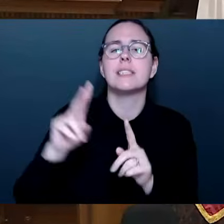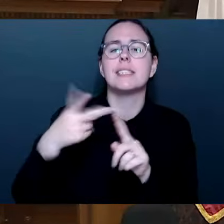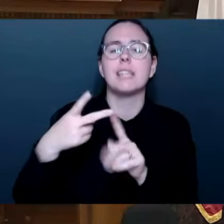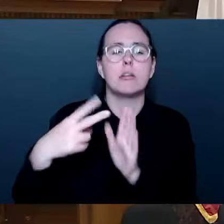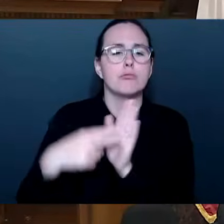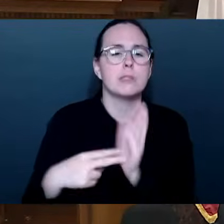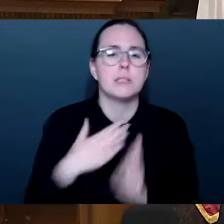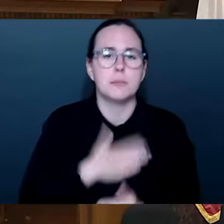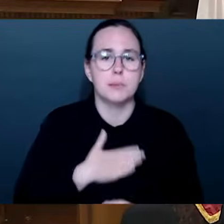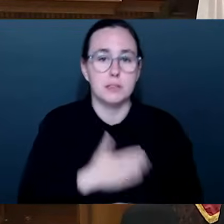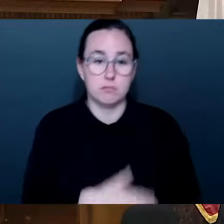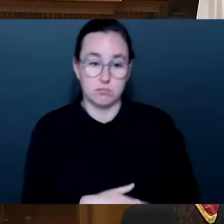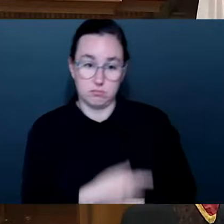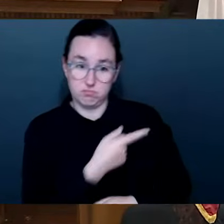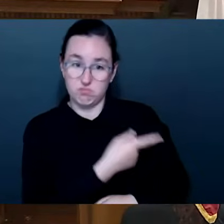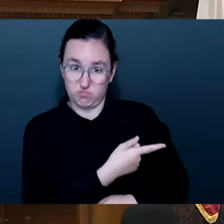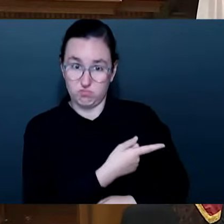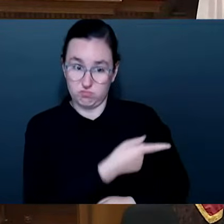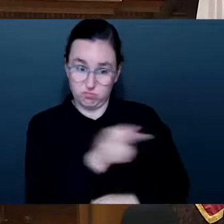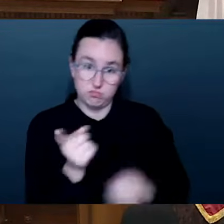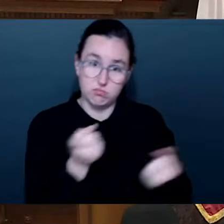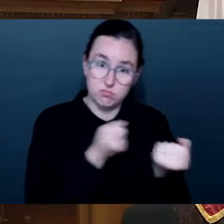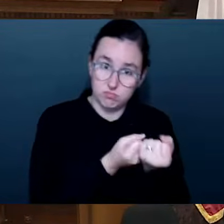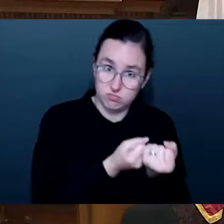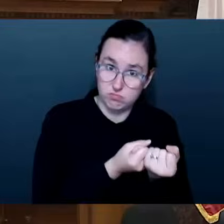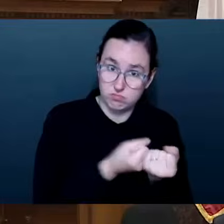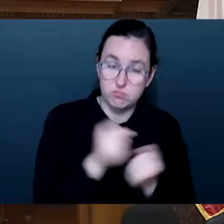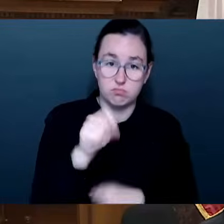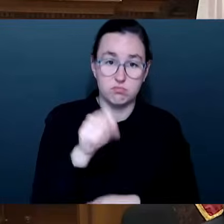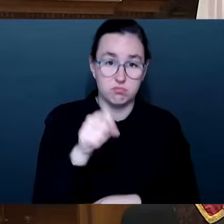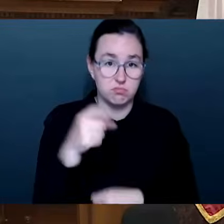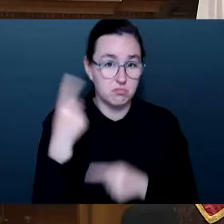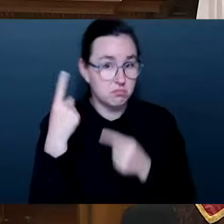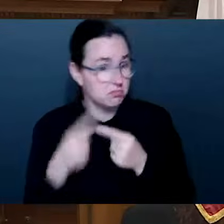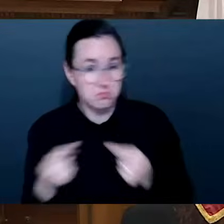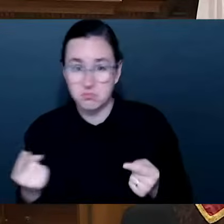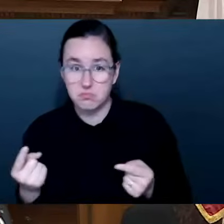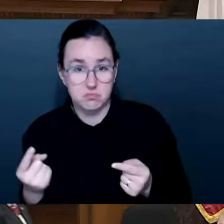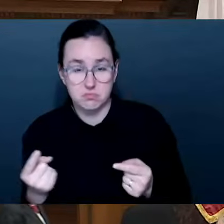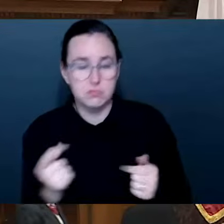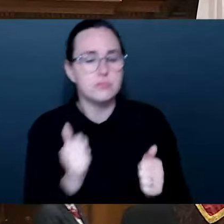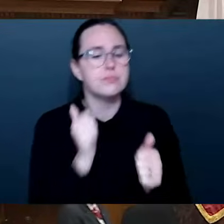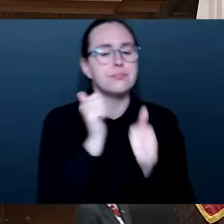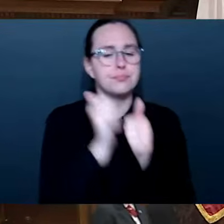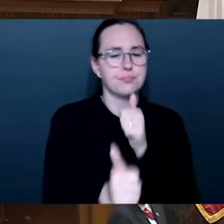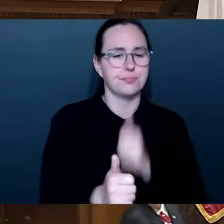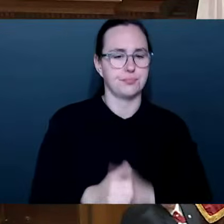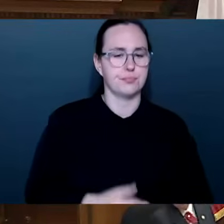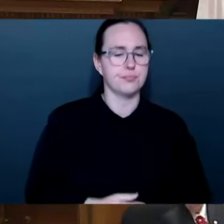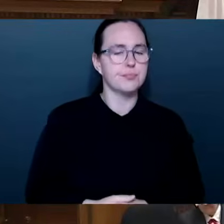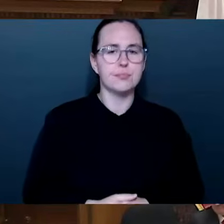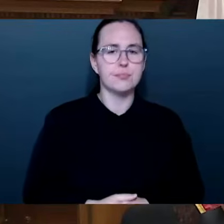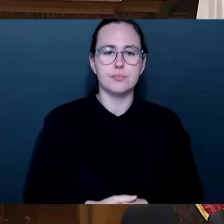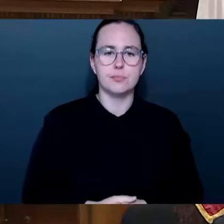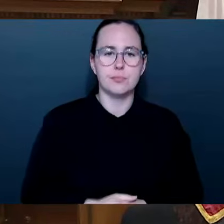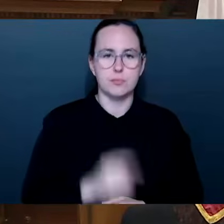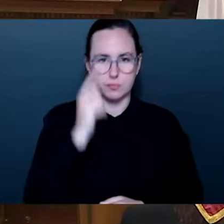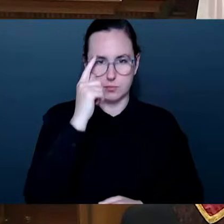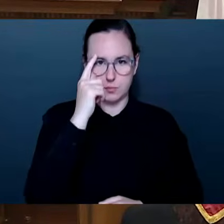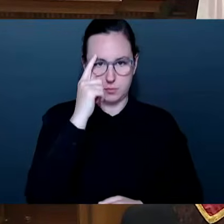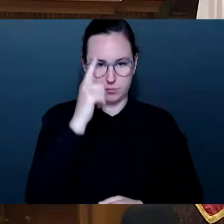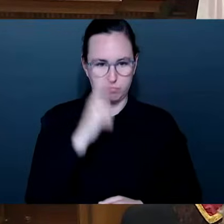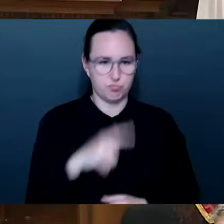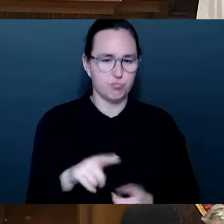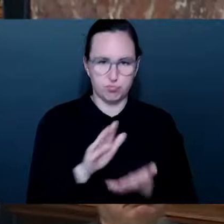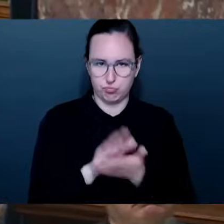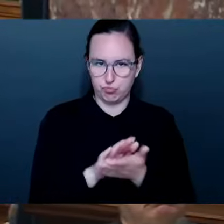aye. Aye. Opposed? Motion carried. Minister of Housing and Municipal Affairs. Mr.